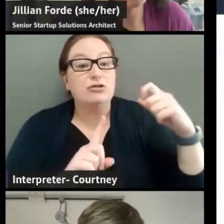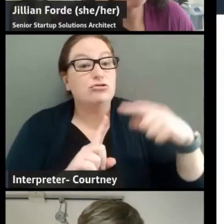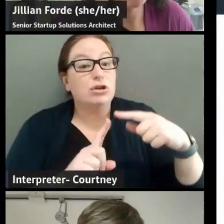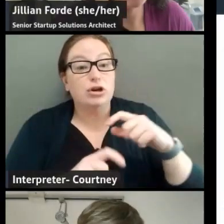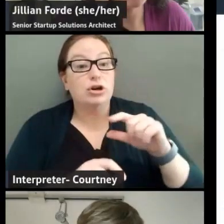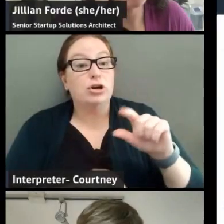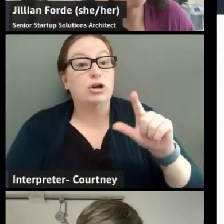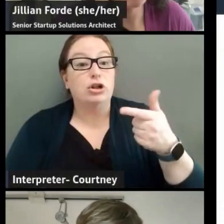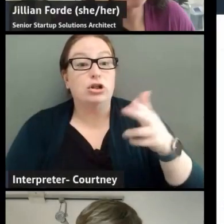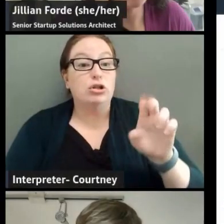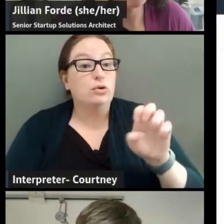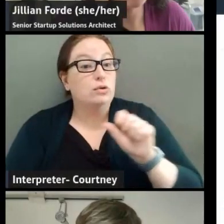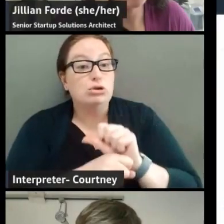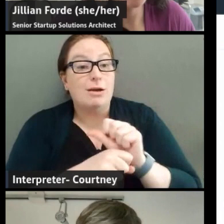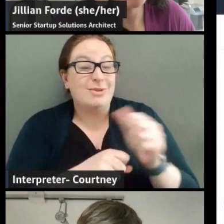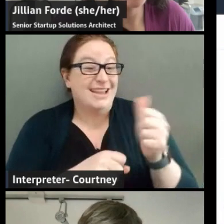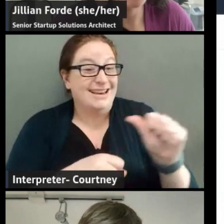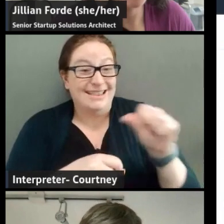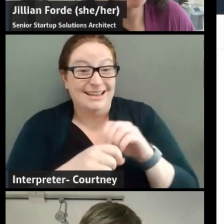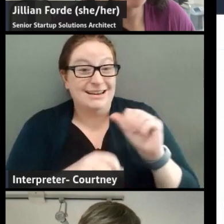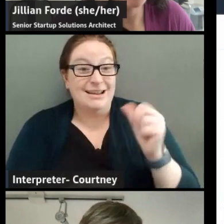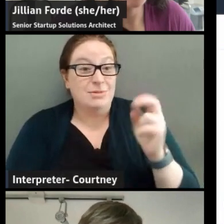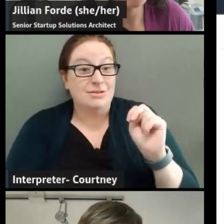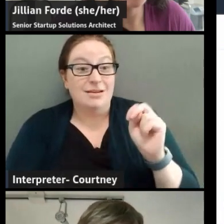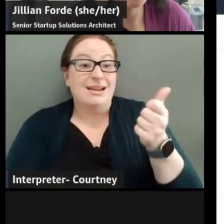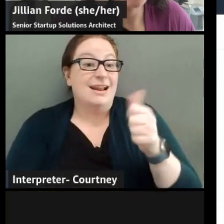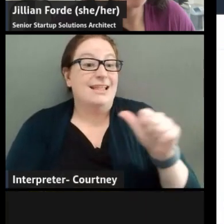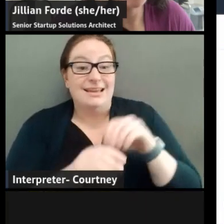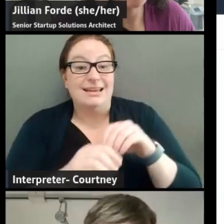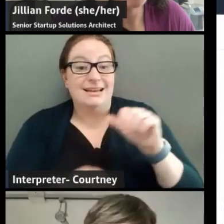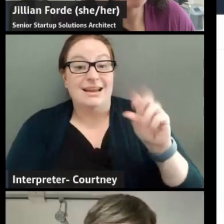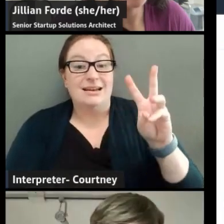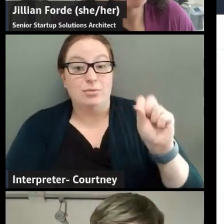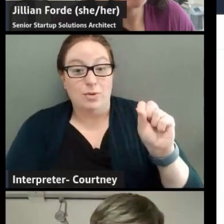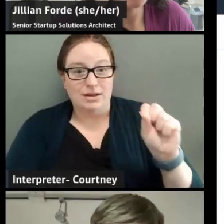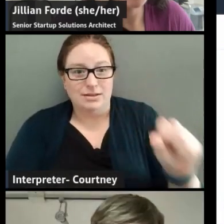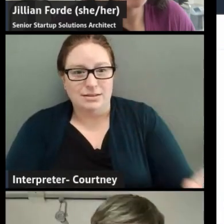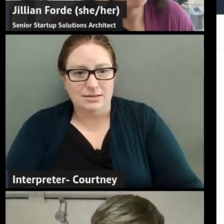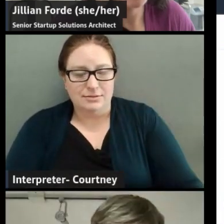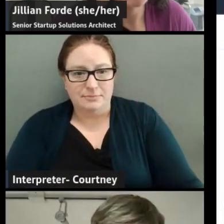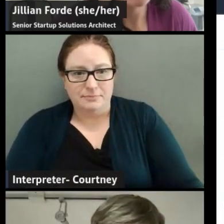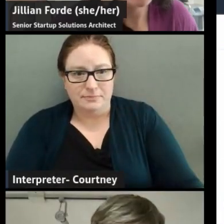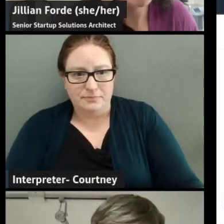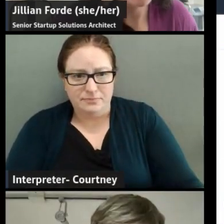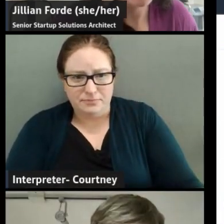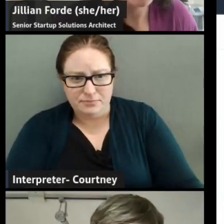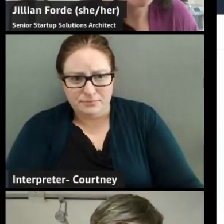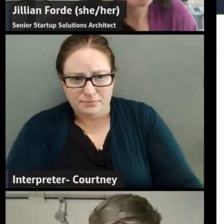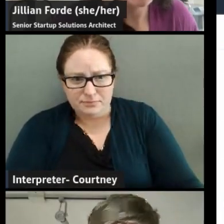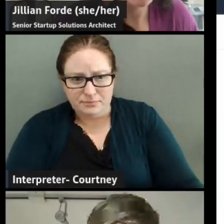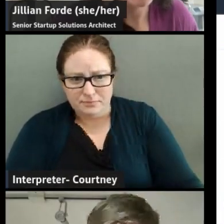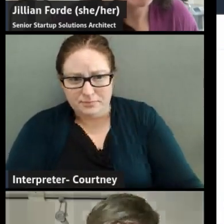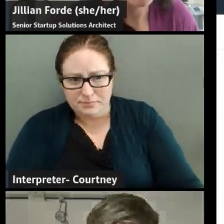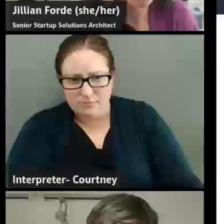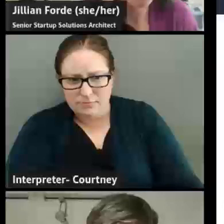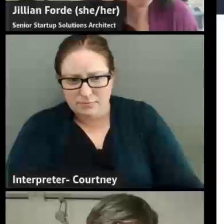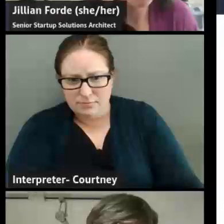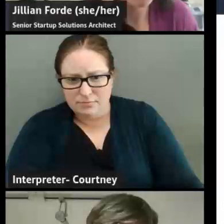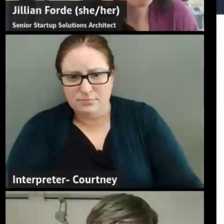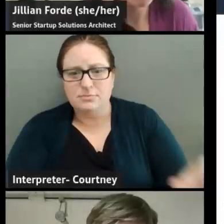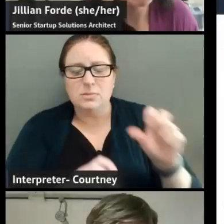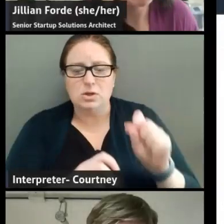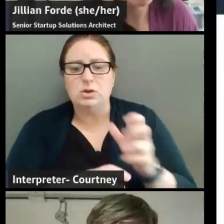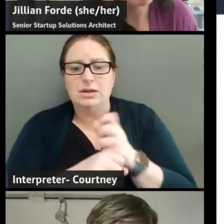anything in Amazon or in AWS. You can trigger off, get your scans up front, get your results, your